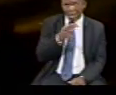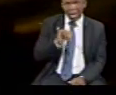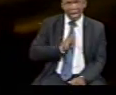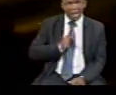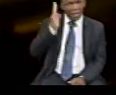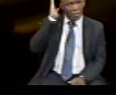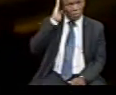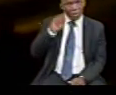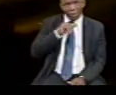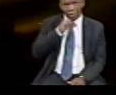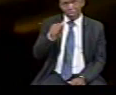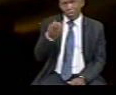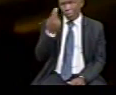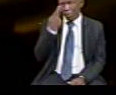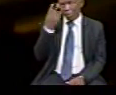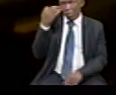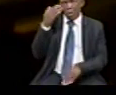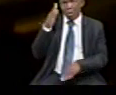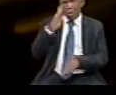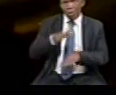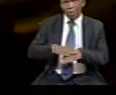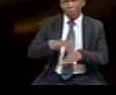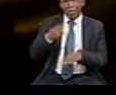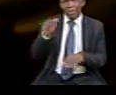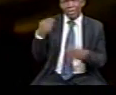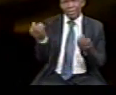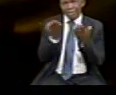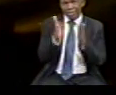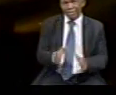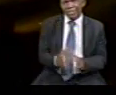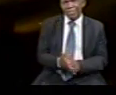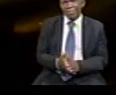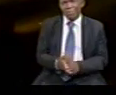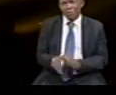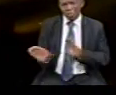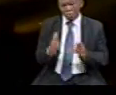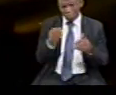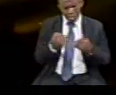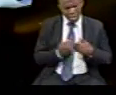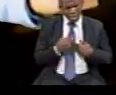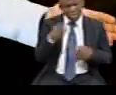keeping that covenant? Is there no girlfriend or boyfriend, woman friend somewhere